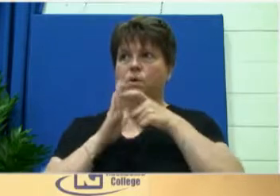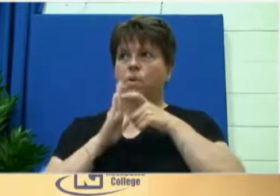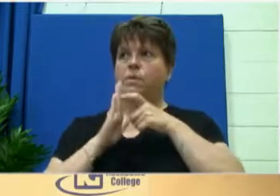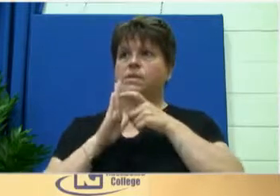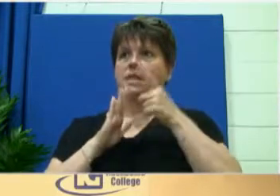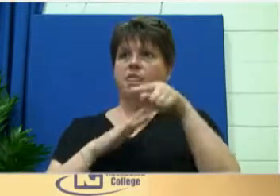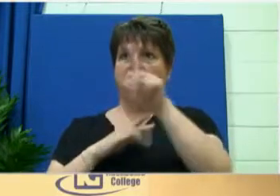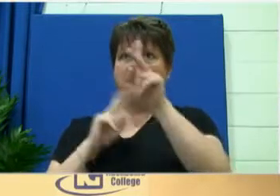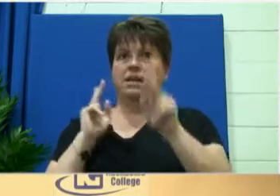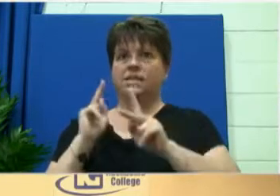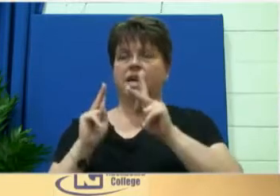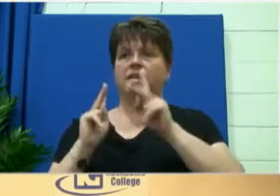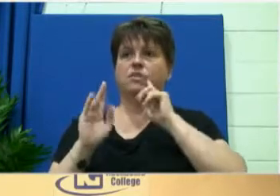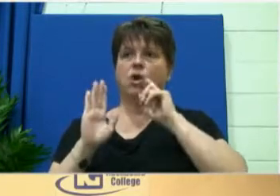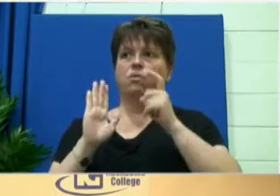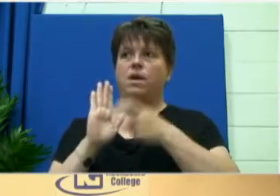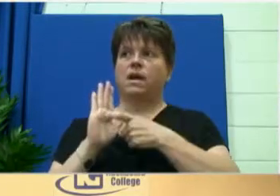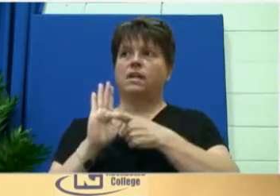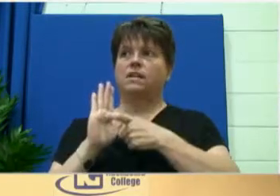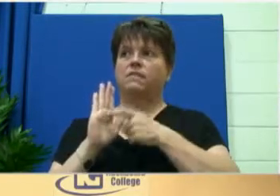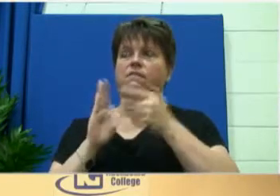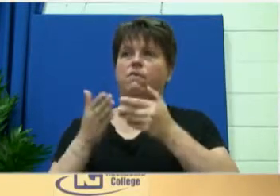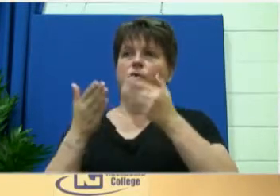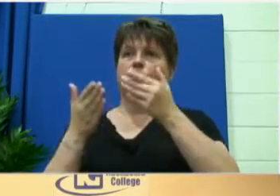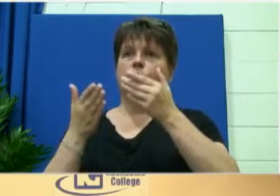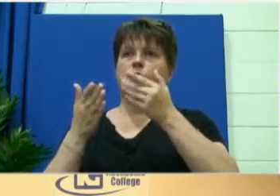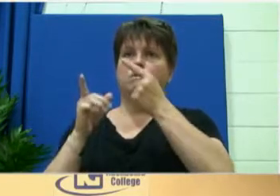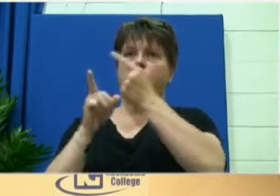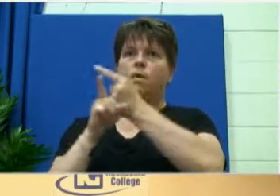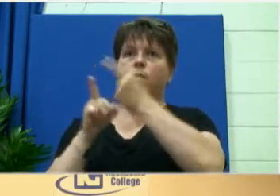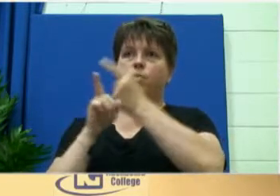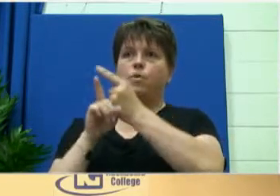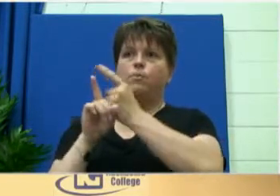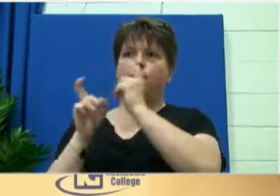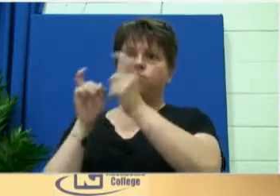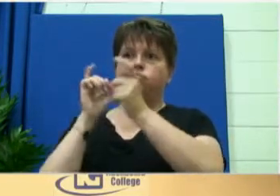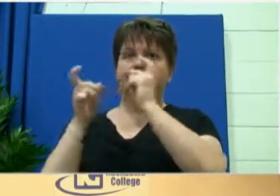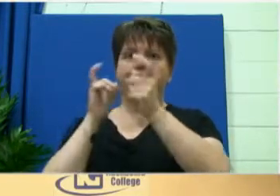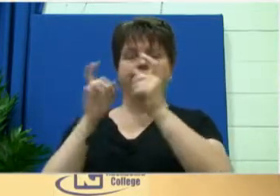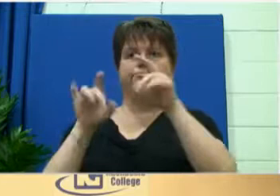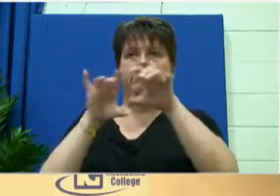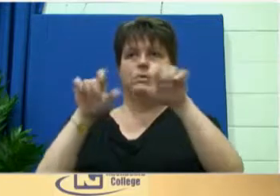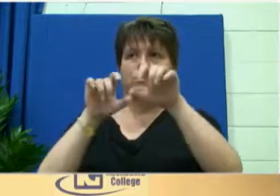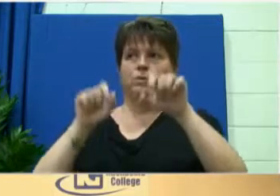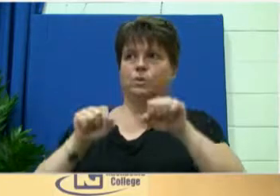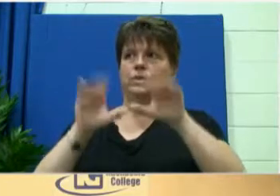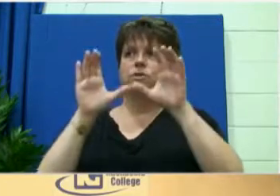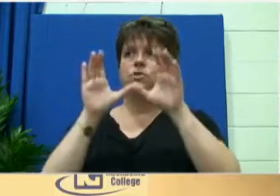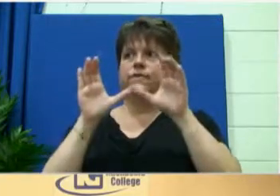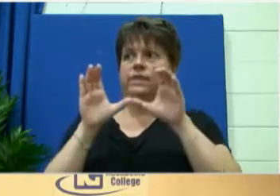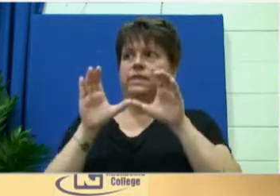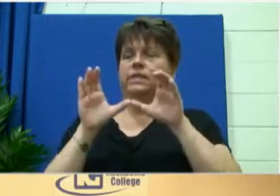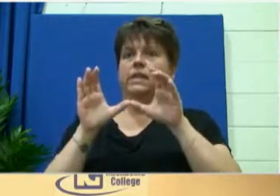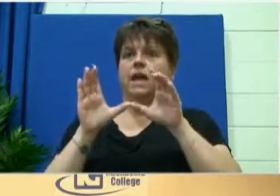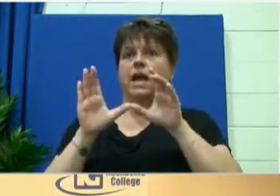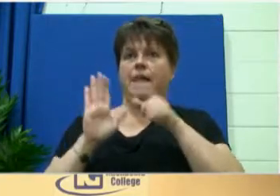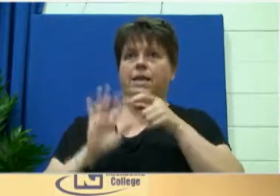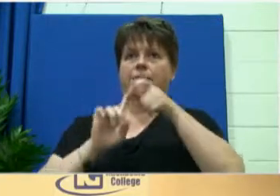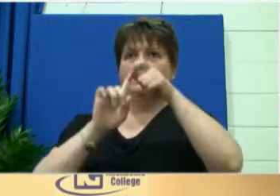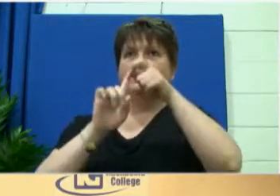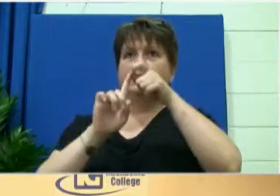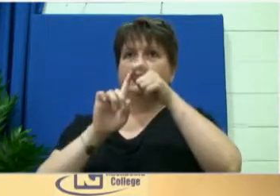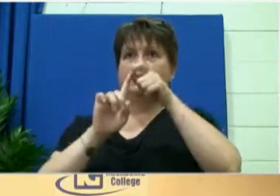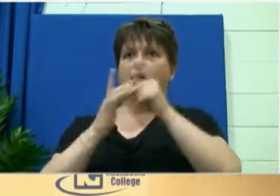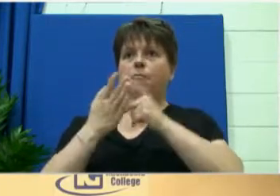these candidates are recommended to you for the appropriate associate degrees and certificates as designated